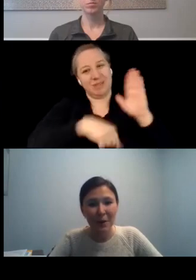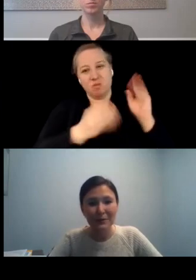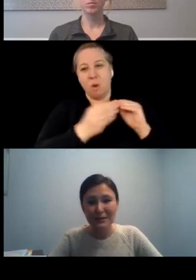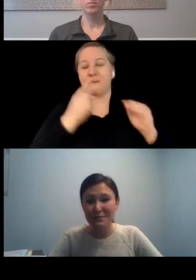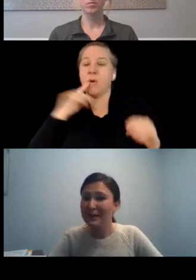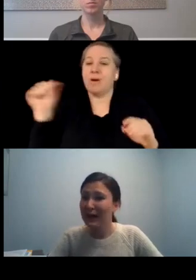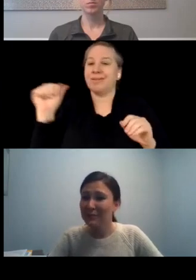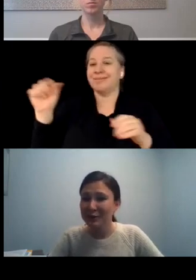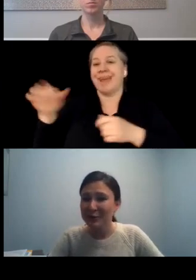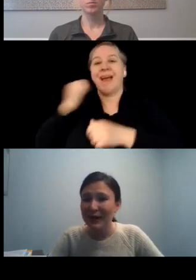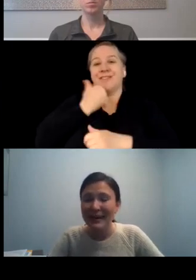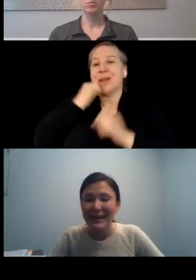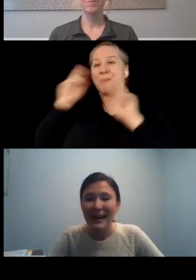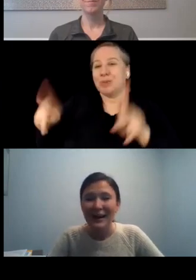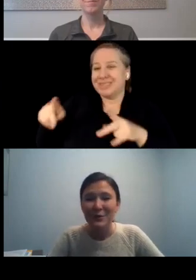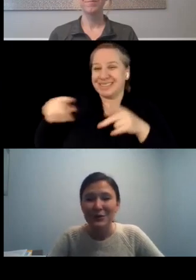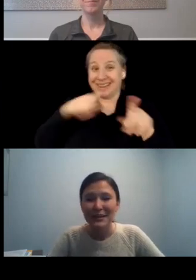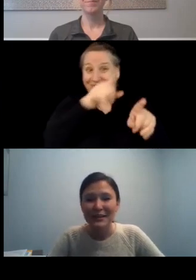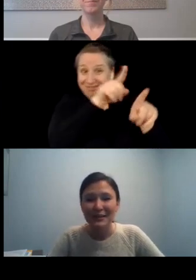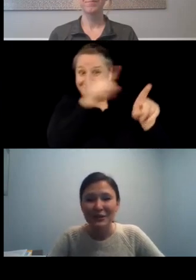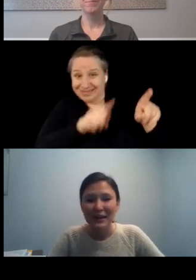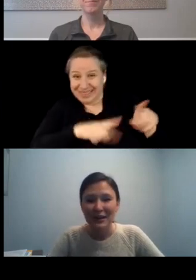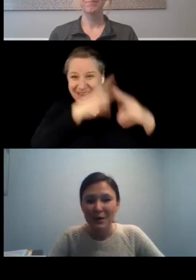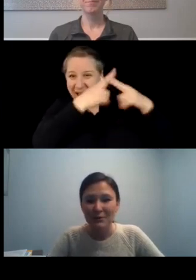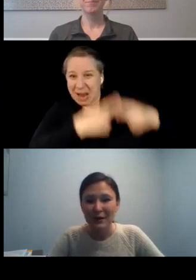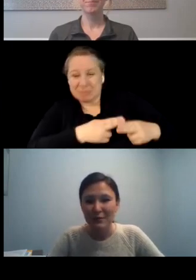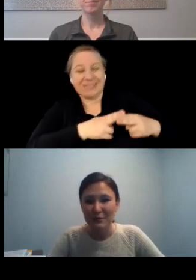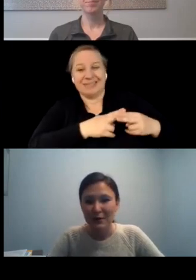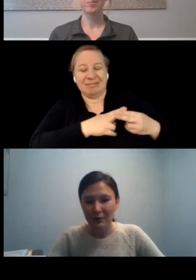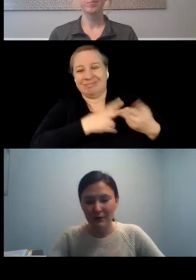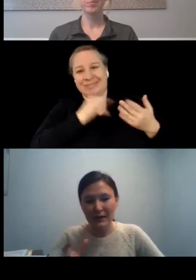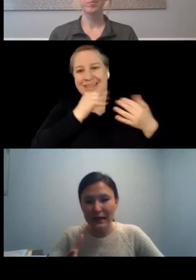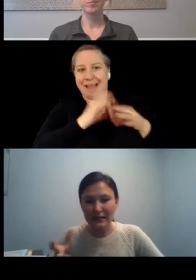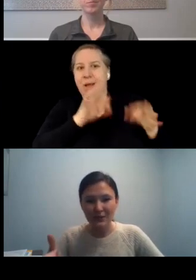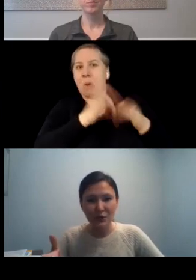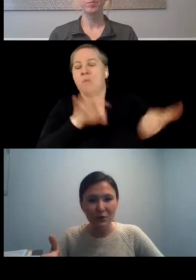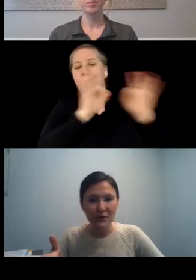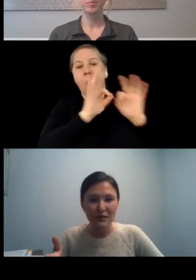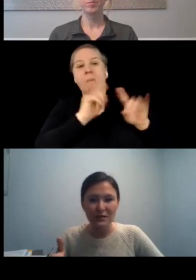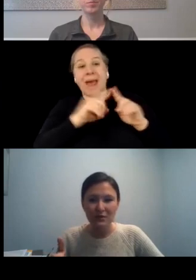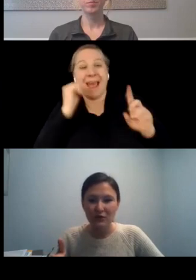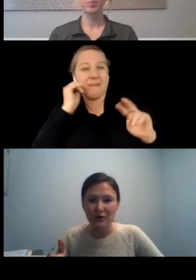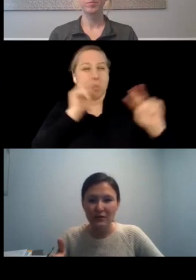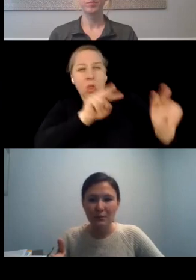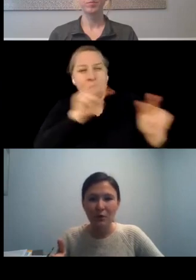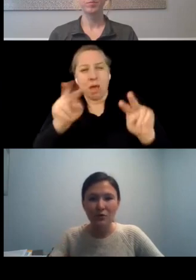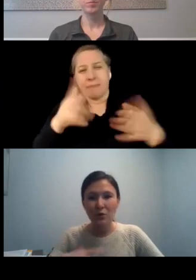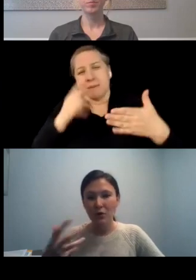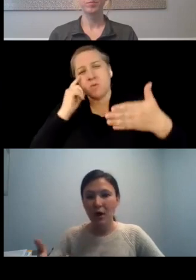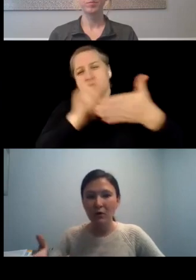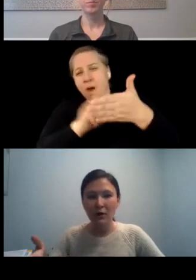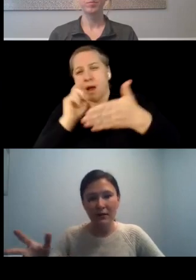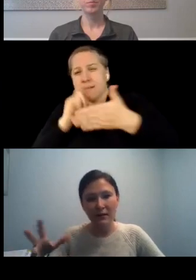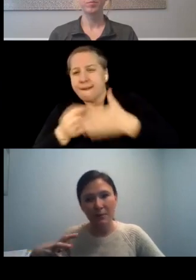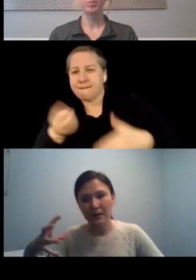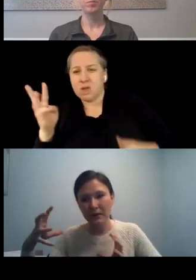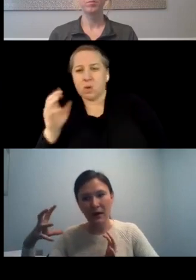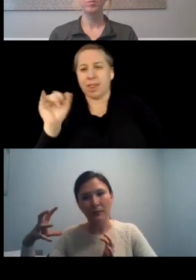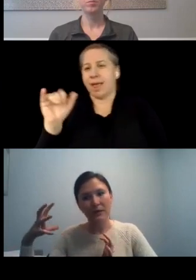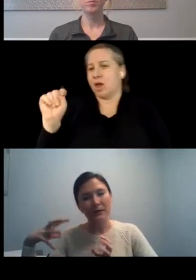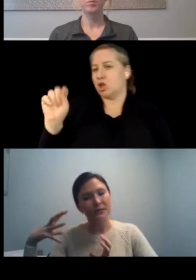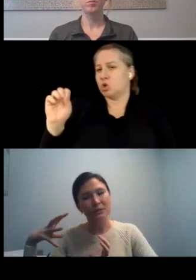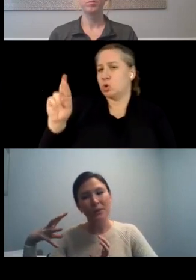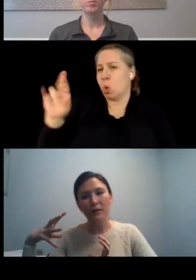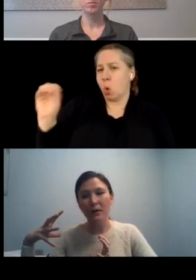person, probably doesn't mean that much, but when you're taking a look at it, you may recognize a few of these. So for example, Toro, I think they